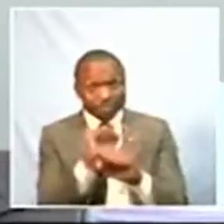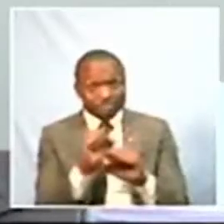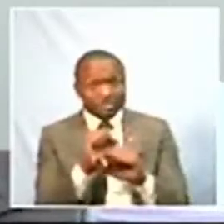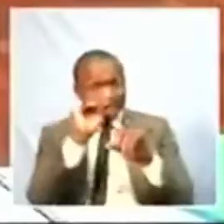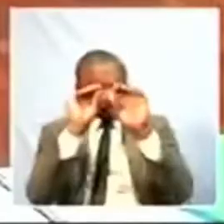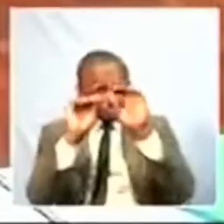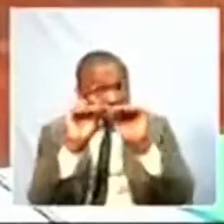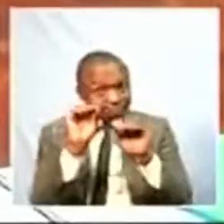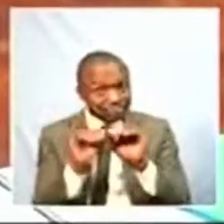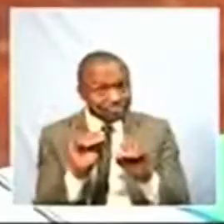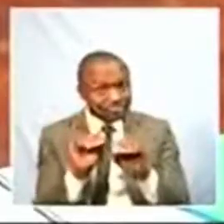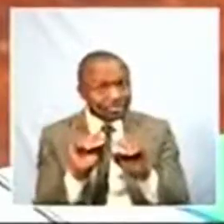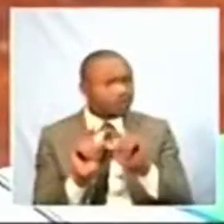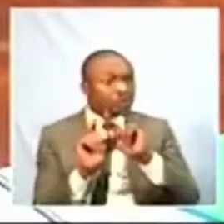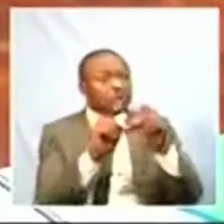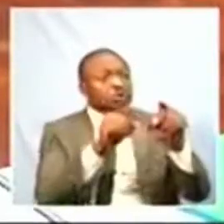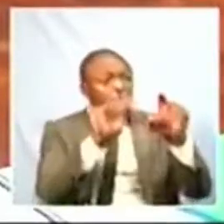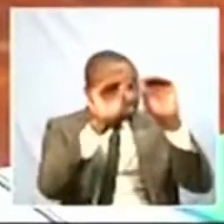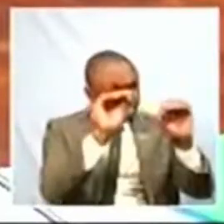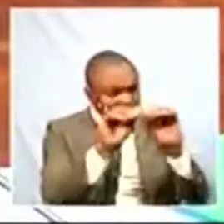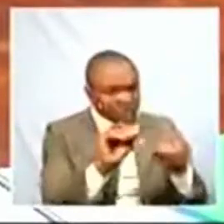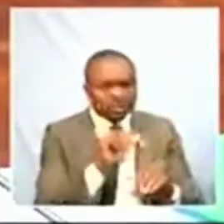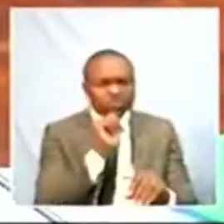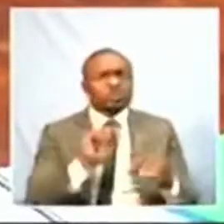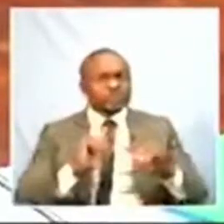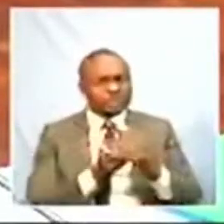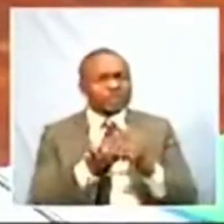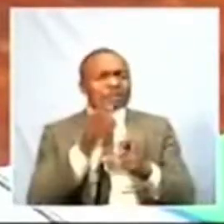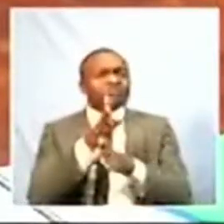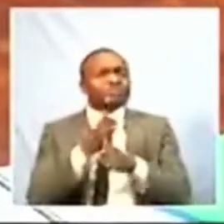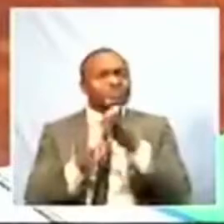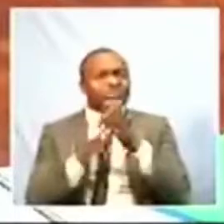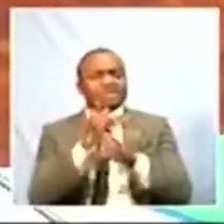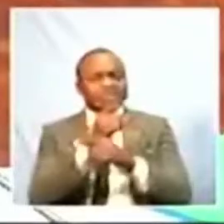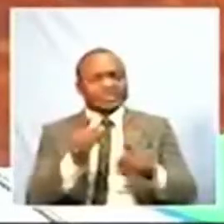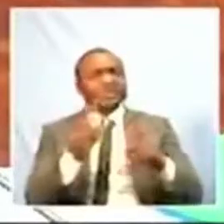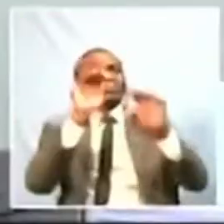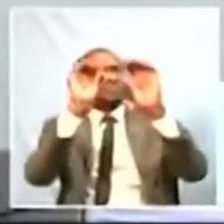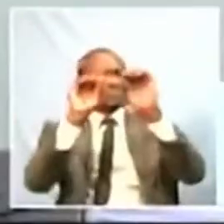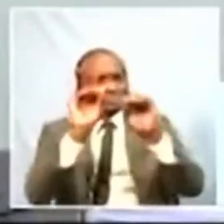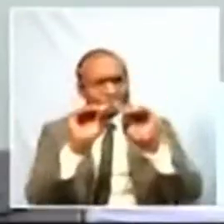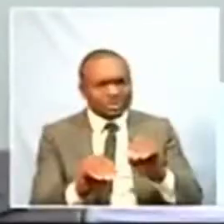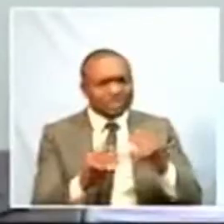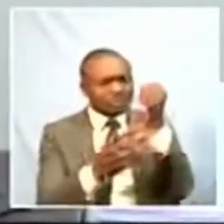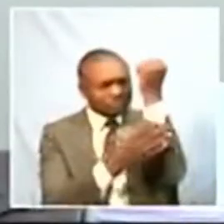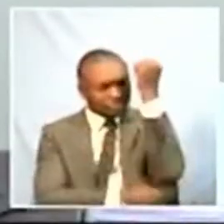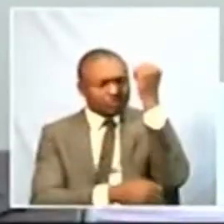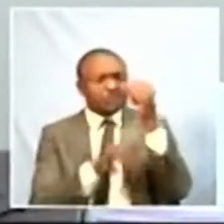Rehabilitation. Just go and rehabilitate, not starting, just rehabilitation. There is poor workmanship.